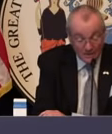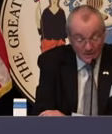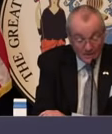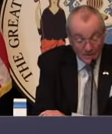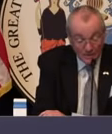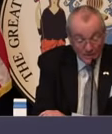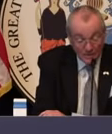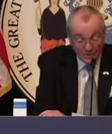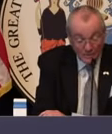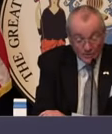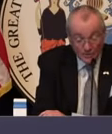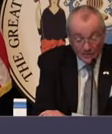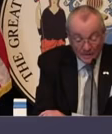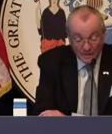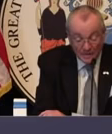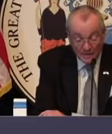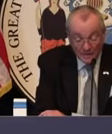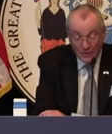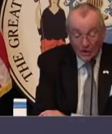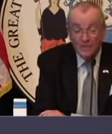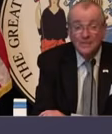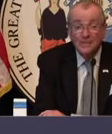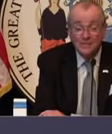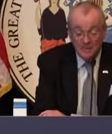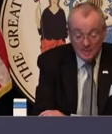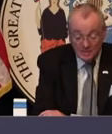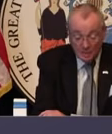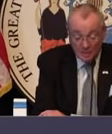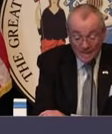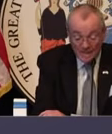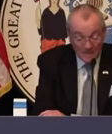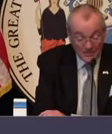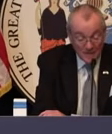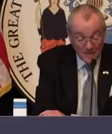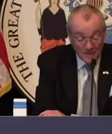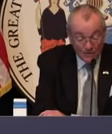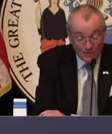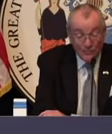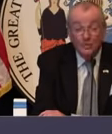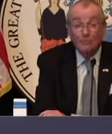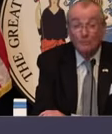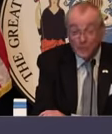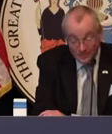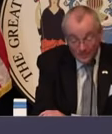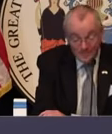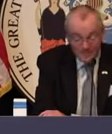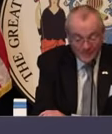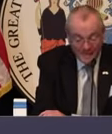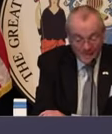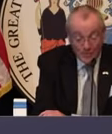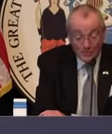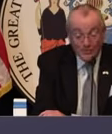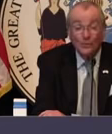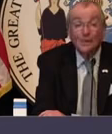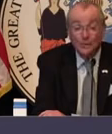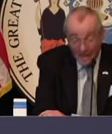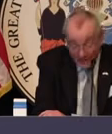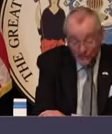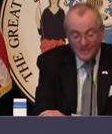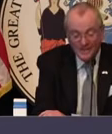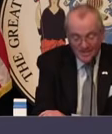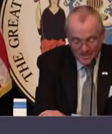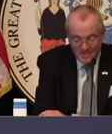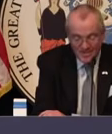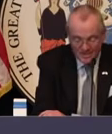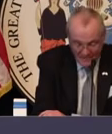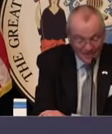of travel, whether it be touring the country in their RV or taking their family on a cruise to Bermuda. He was also a